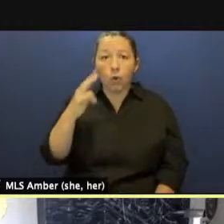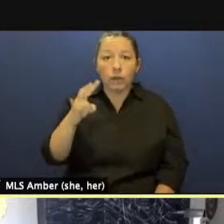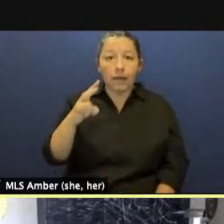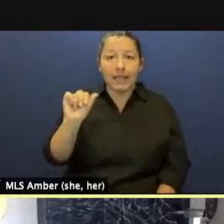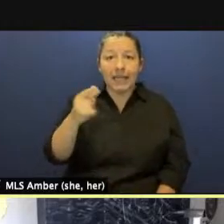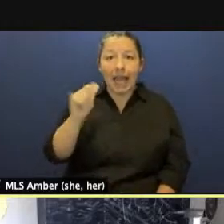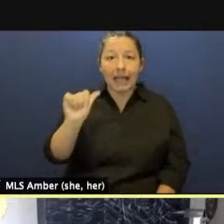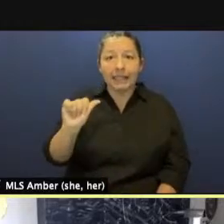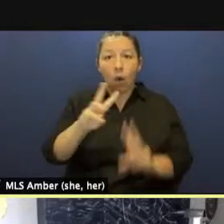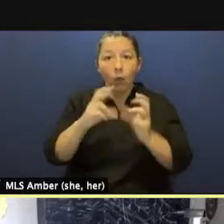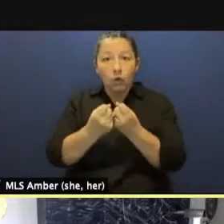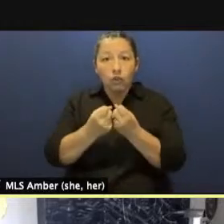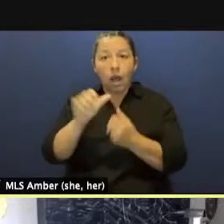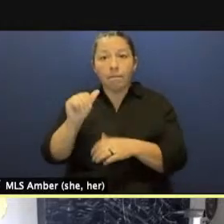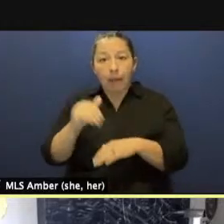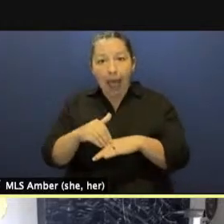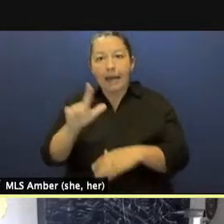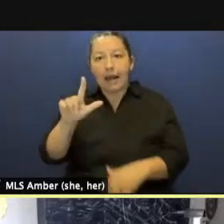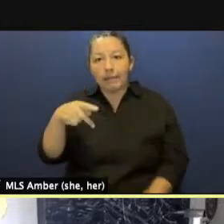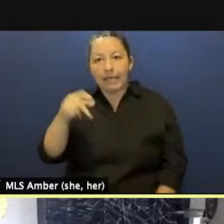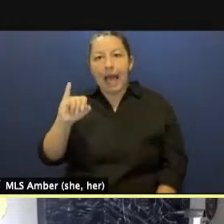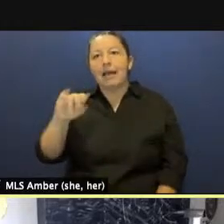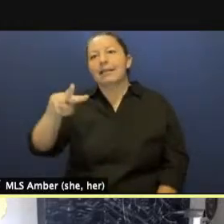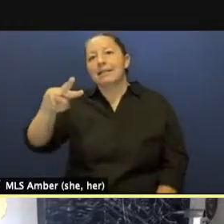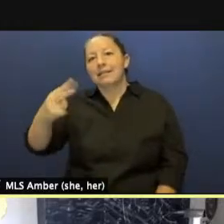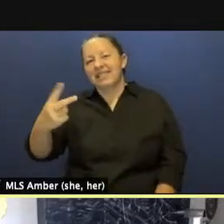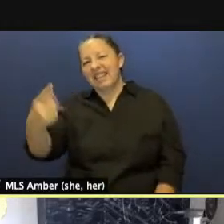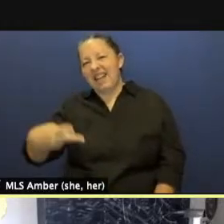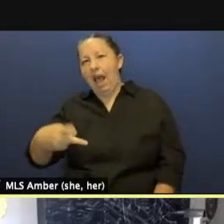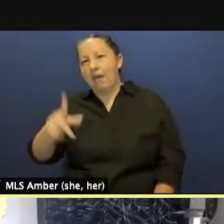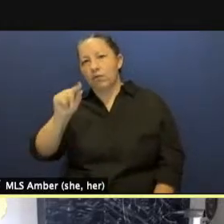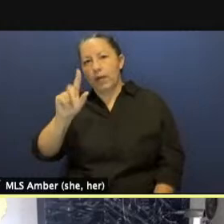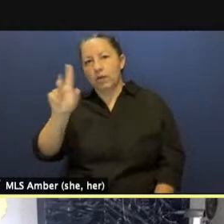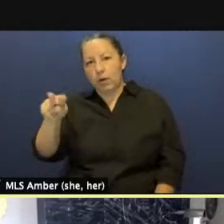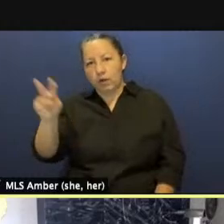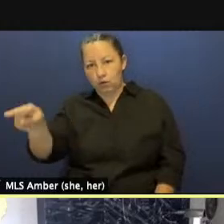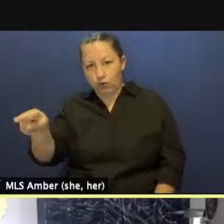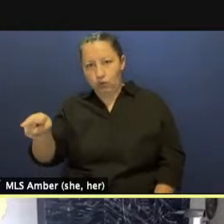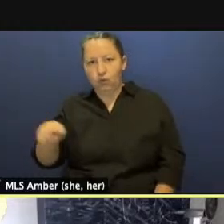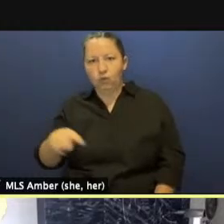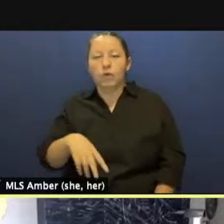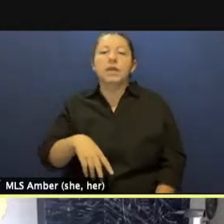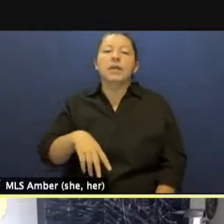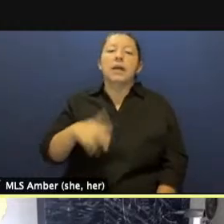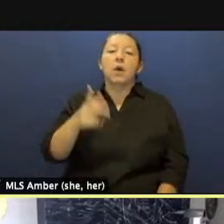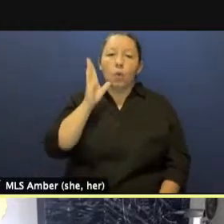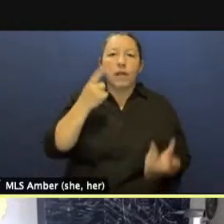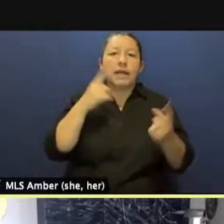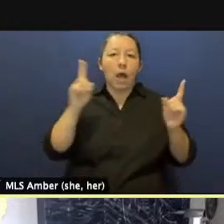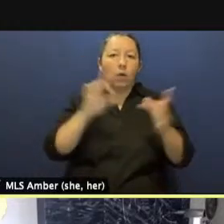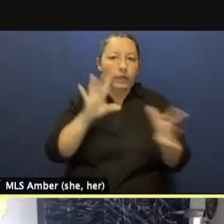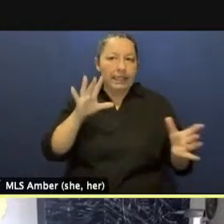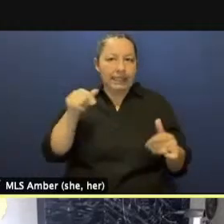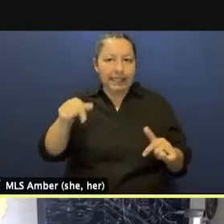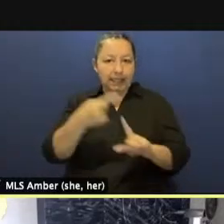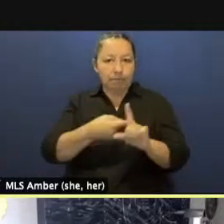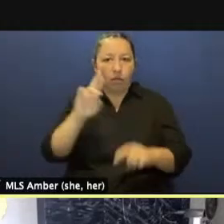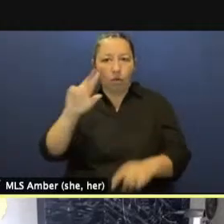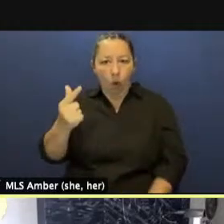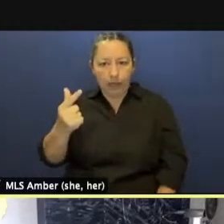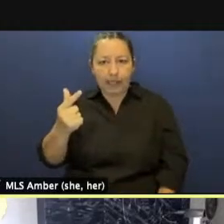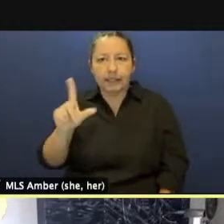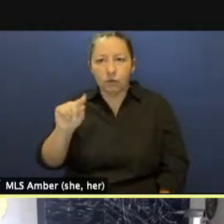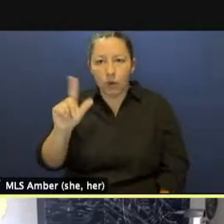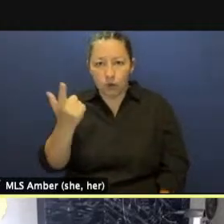at the LPI at the second half of 2022. An announcement will be released this August. And this is the